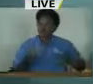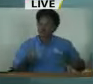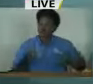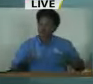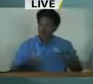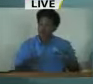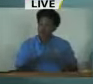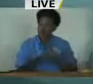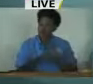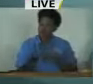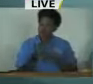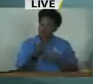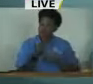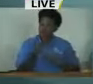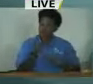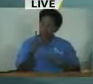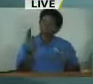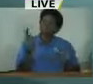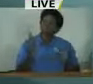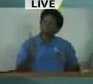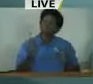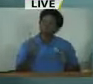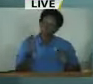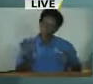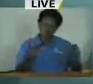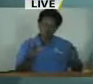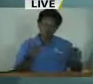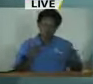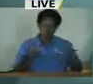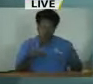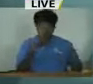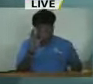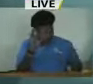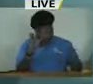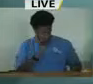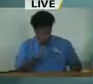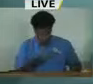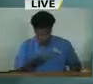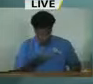that speaks to behavior that we will not tolerate,